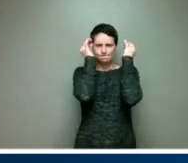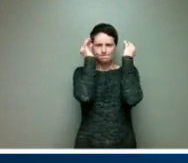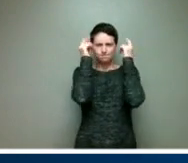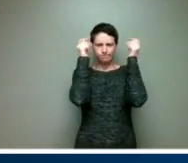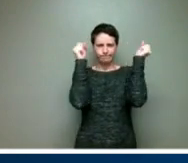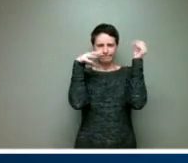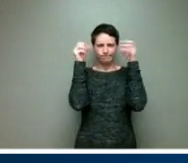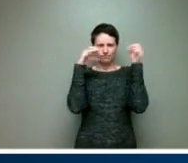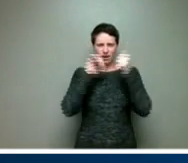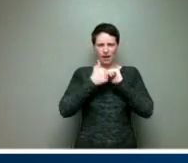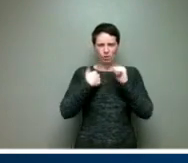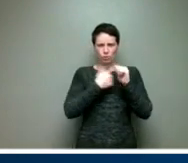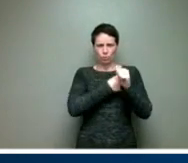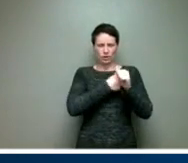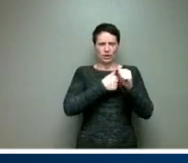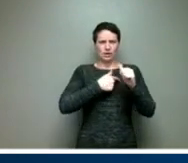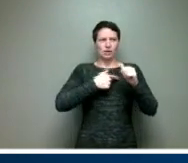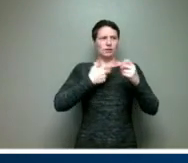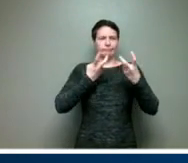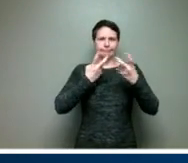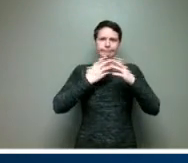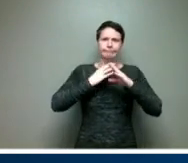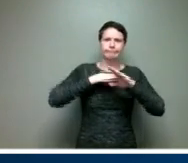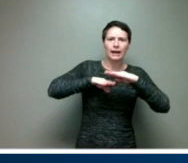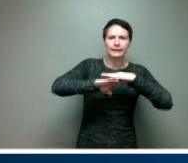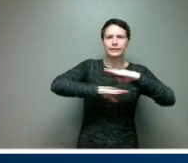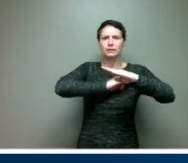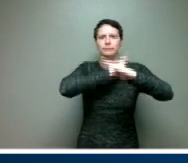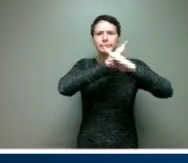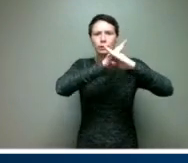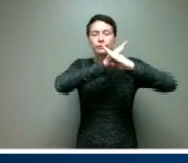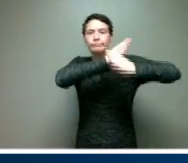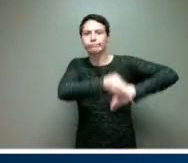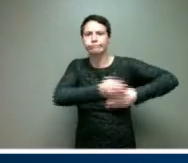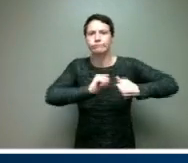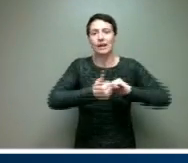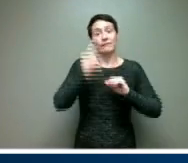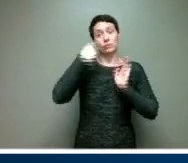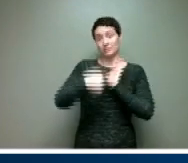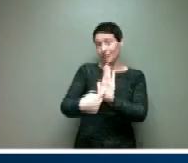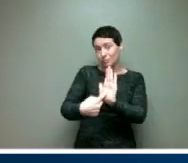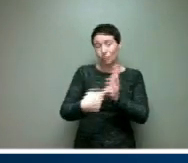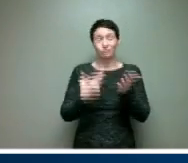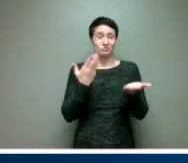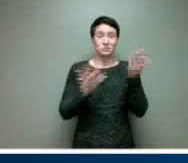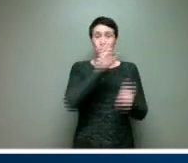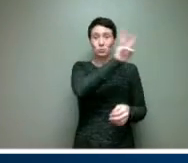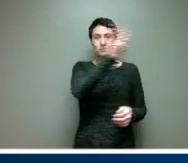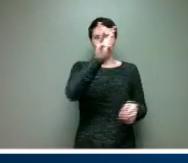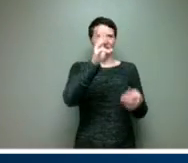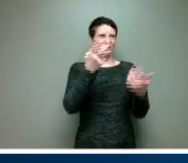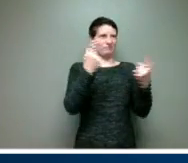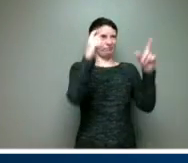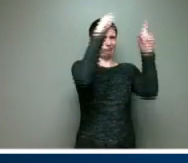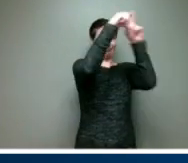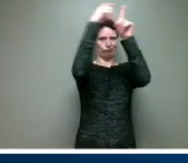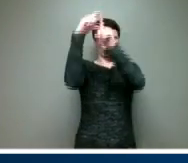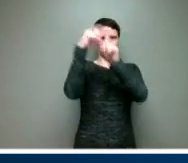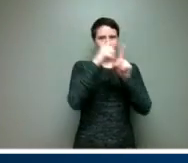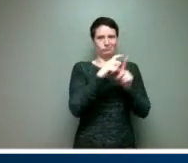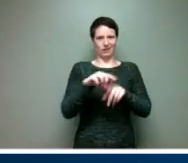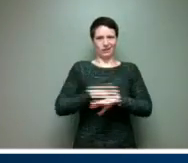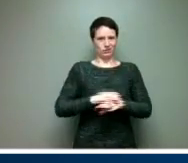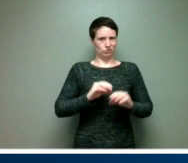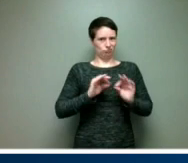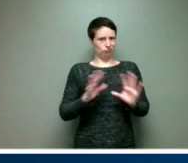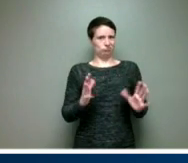remove every barrier from even people wanting to access the materials and have an understanding of